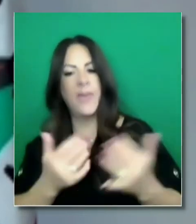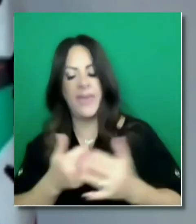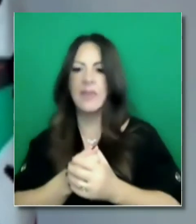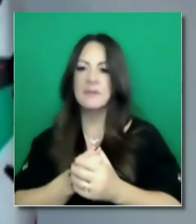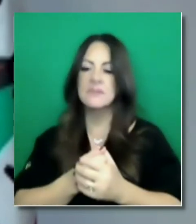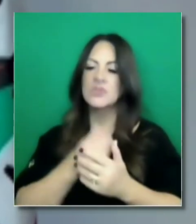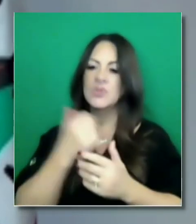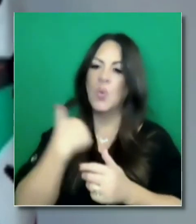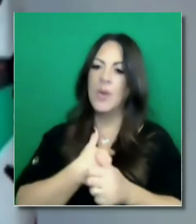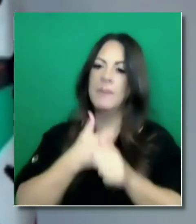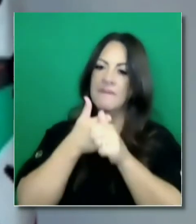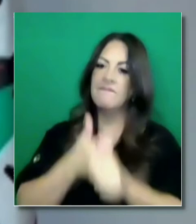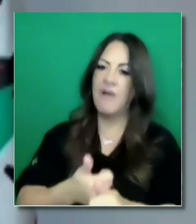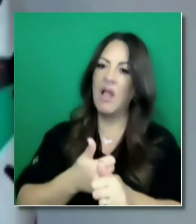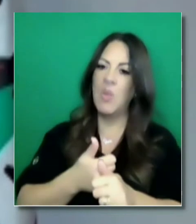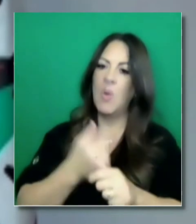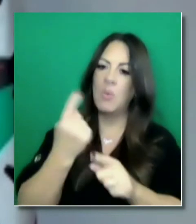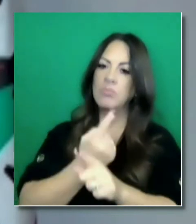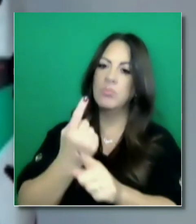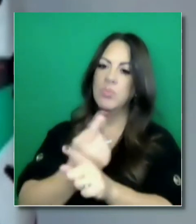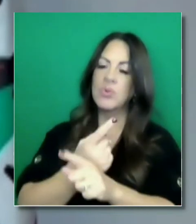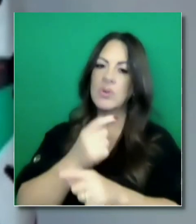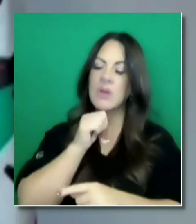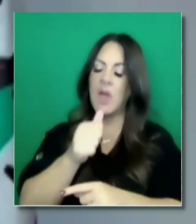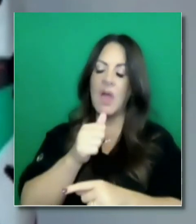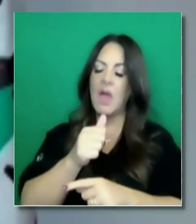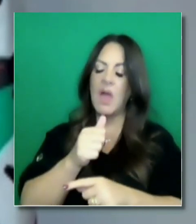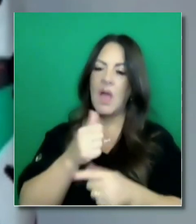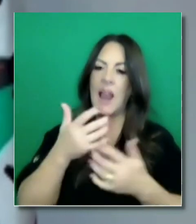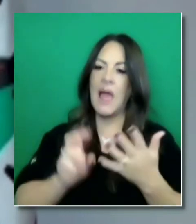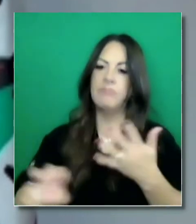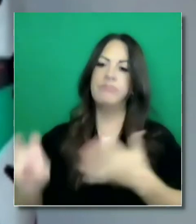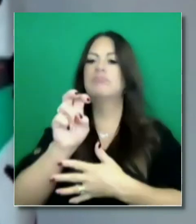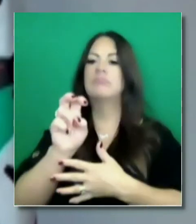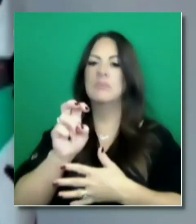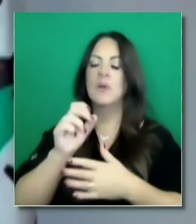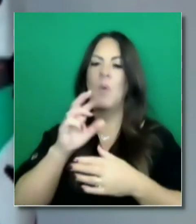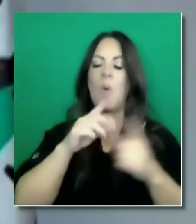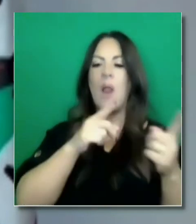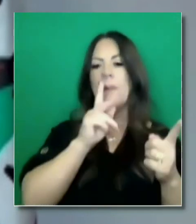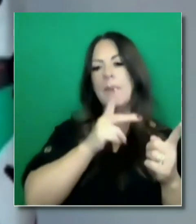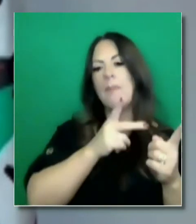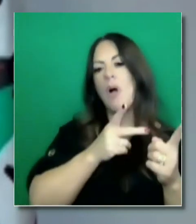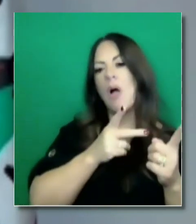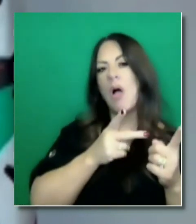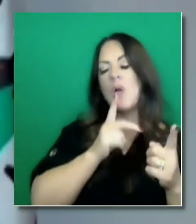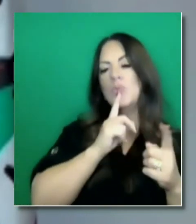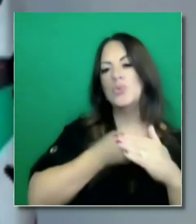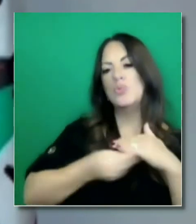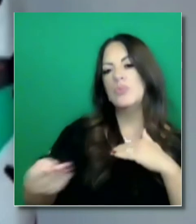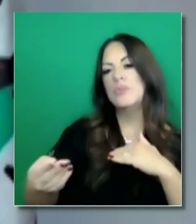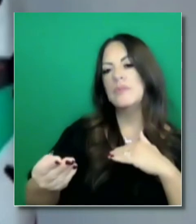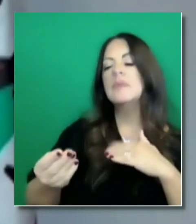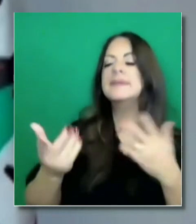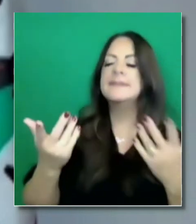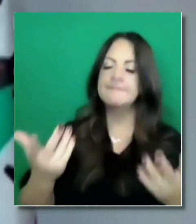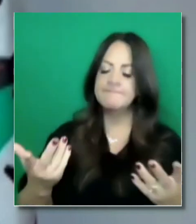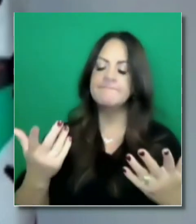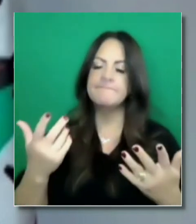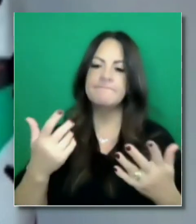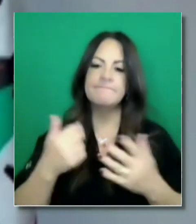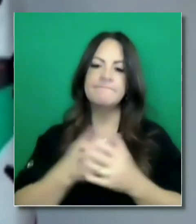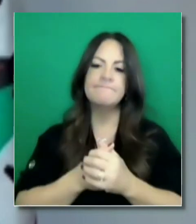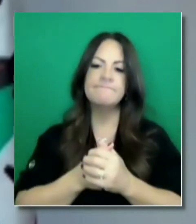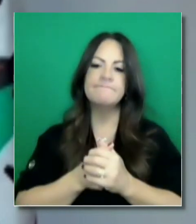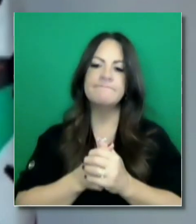all across local governments as well, take this very seriously and expect this to be an area of increasing activity in the days to